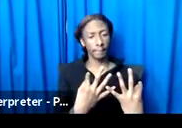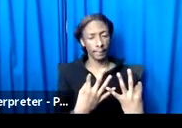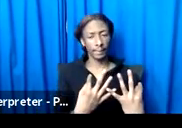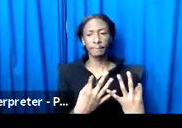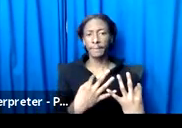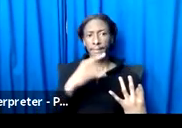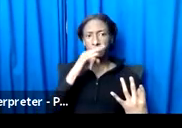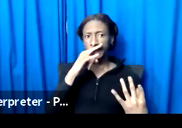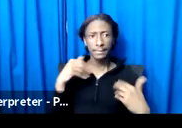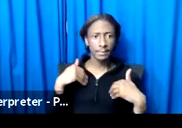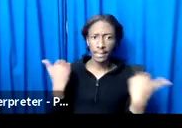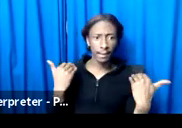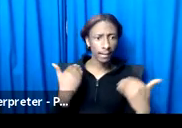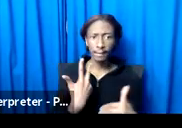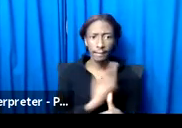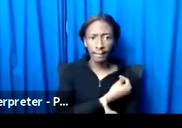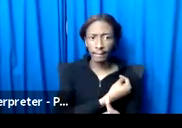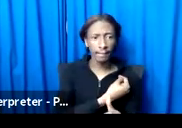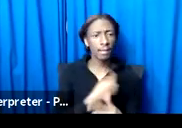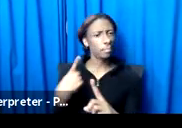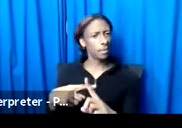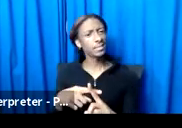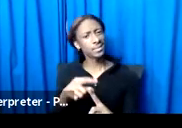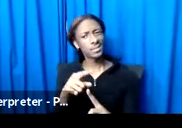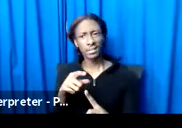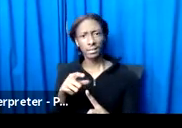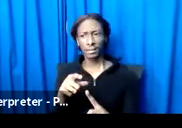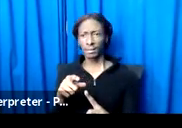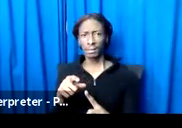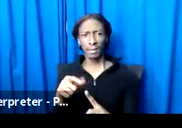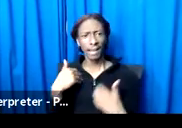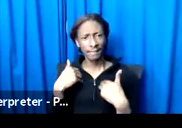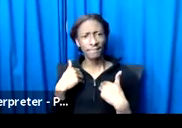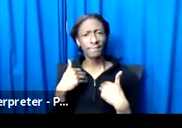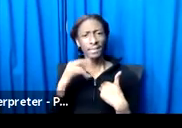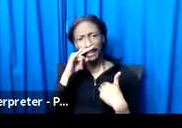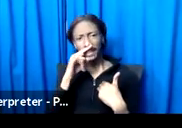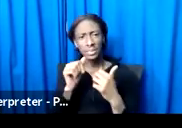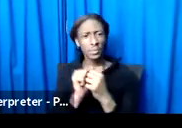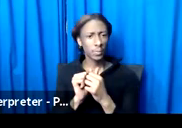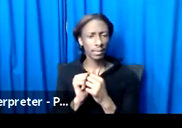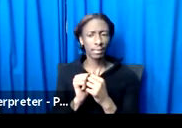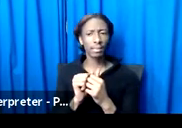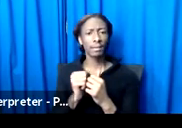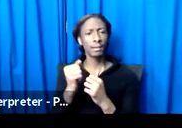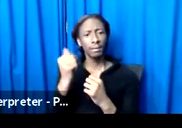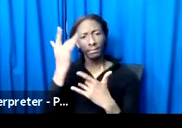for vaccination, as well as those who have children with intellectual or developmental disabilities or otherwise